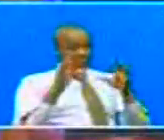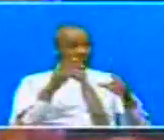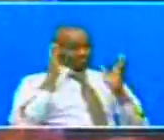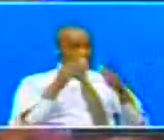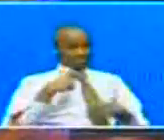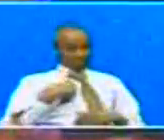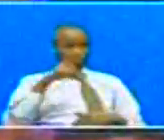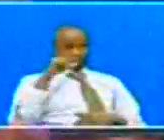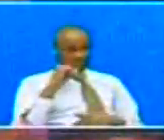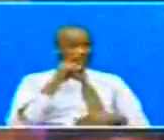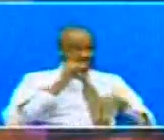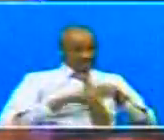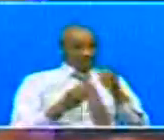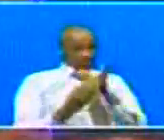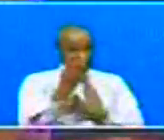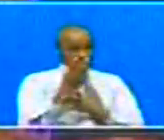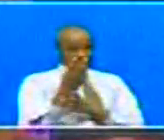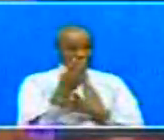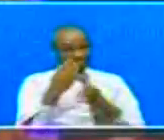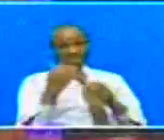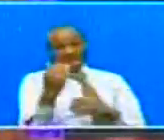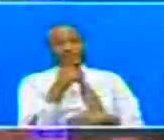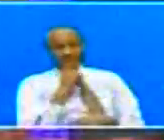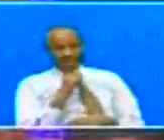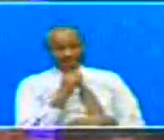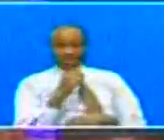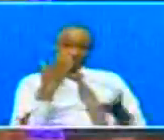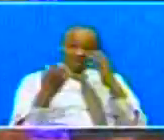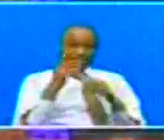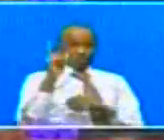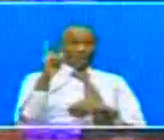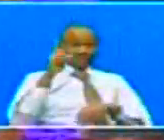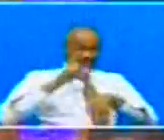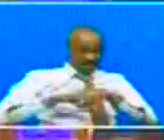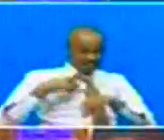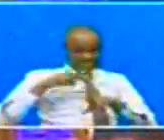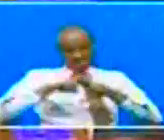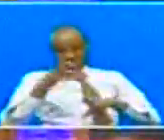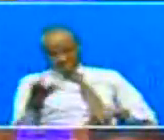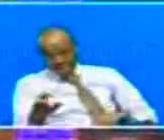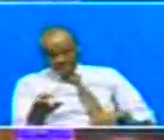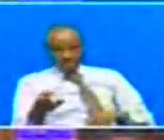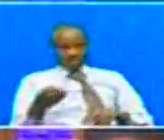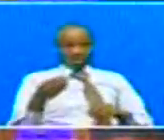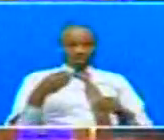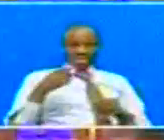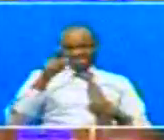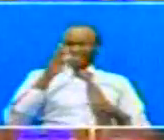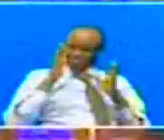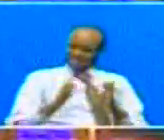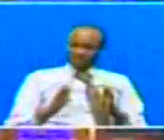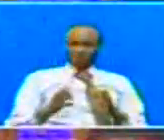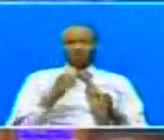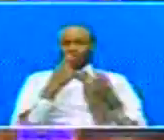told when I was growing up as a young man that one day I'll be sitting and talking to Jeff Koinange, a renowned author, talking